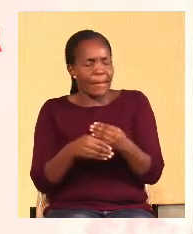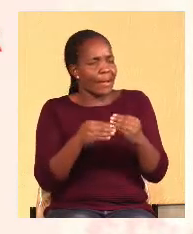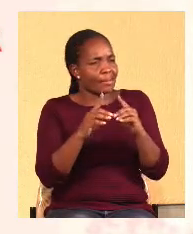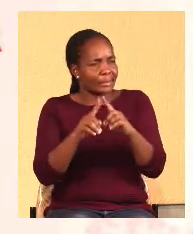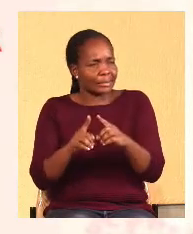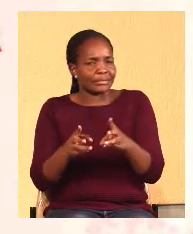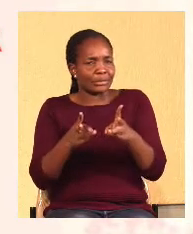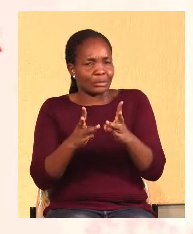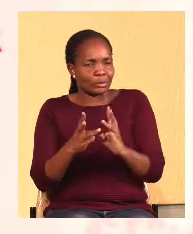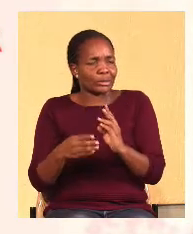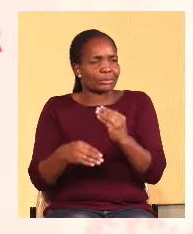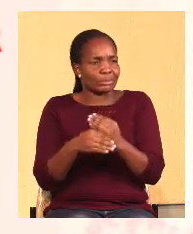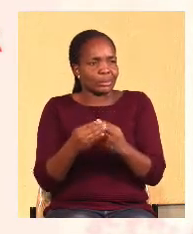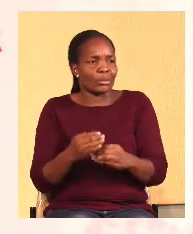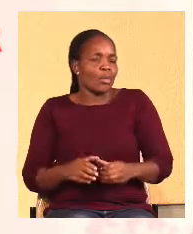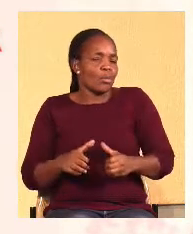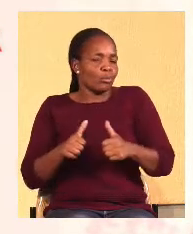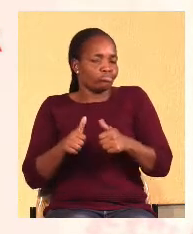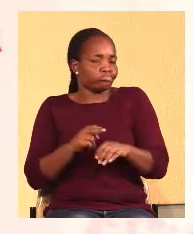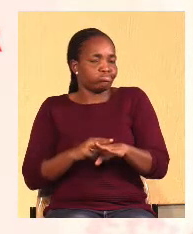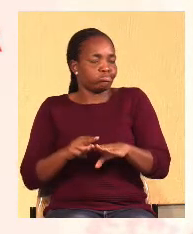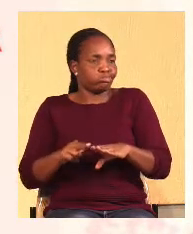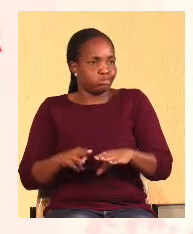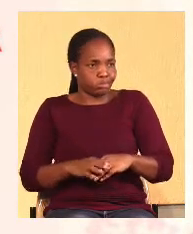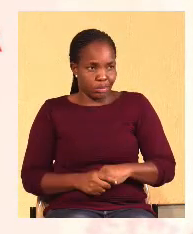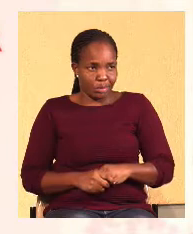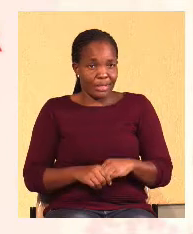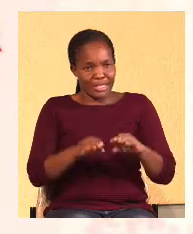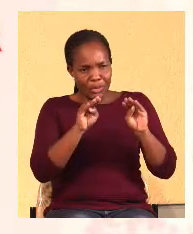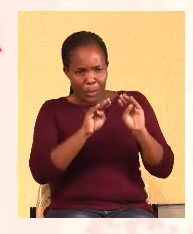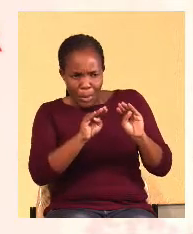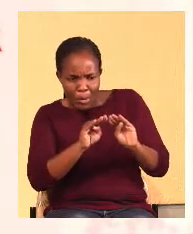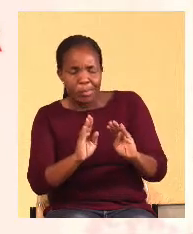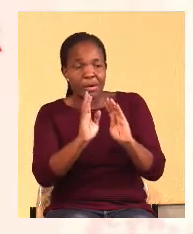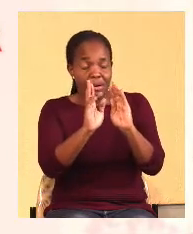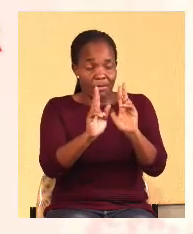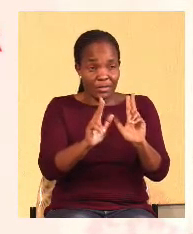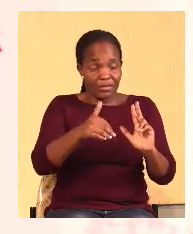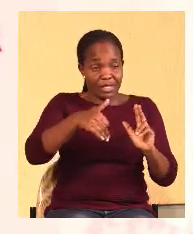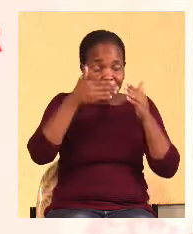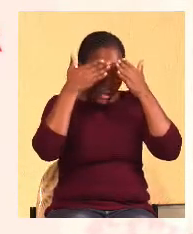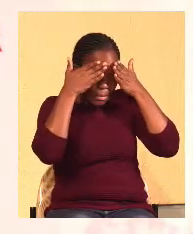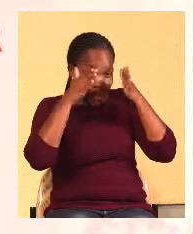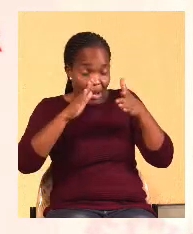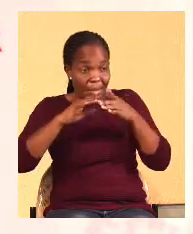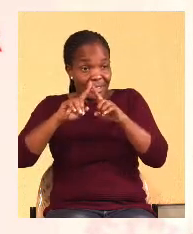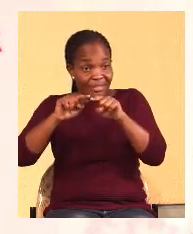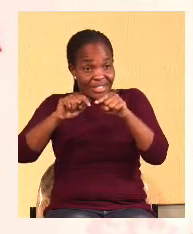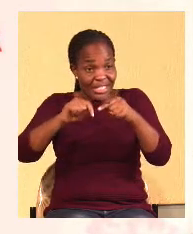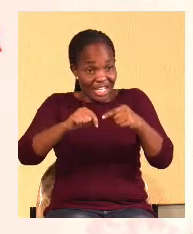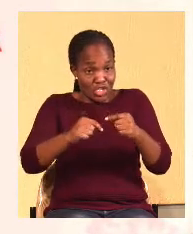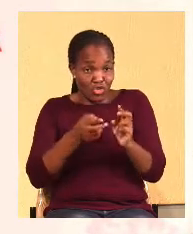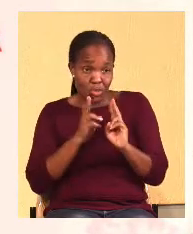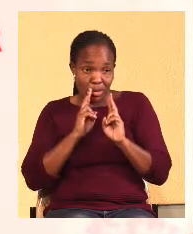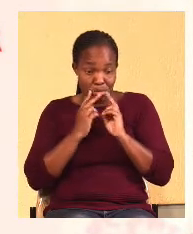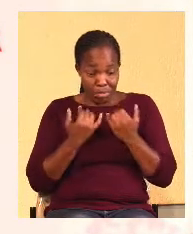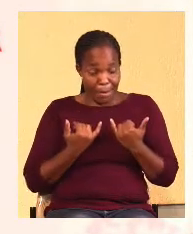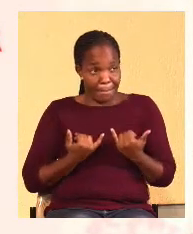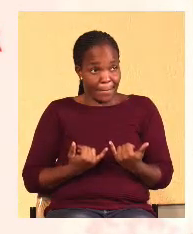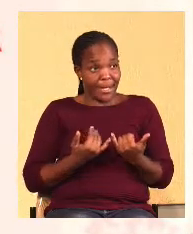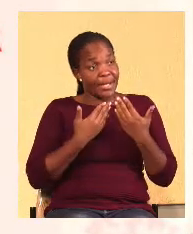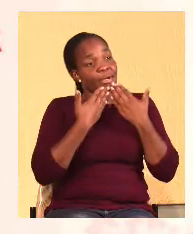and in a very qualitative manner to educate the nation in this regard, with regard to what we've discussed. So